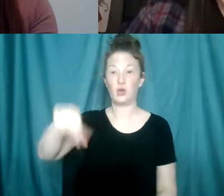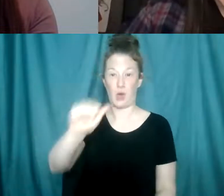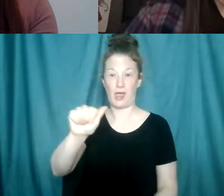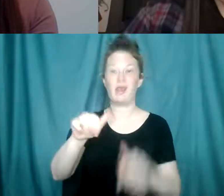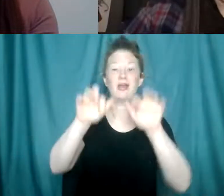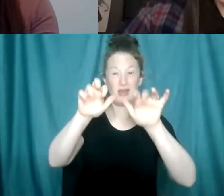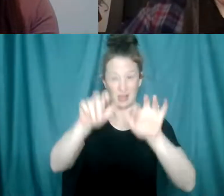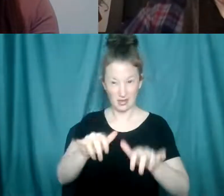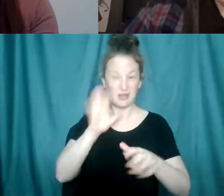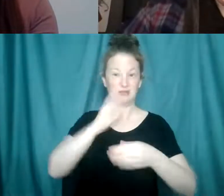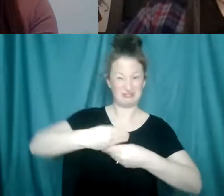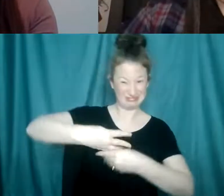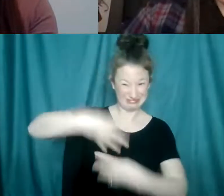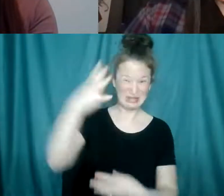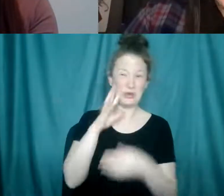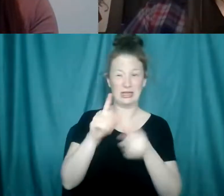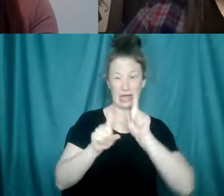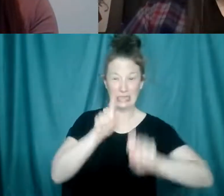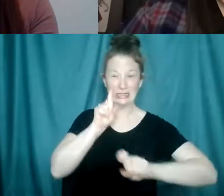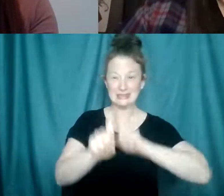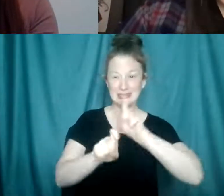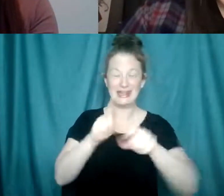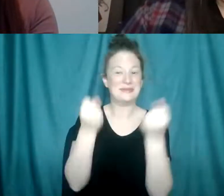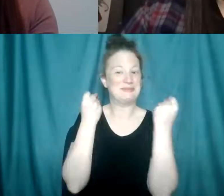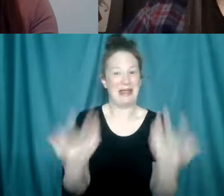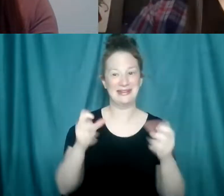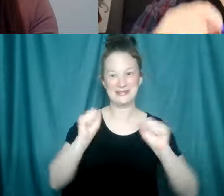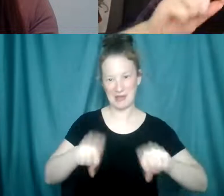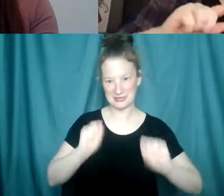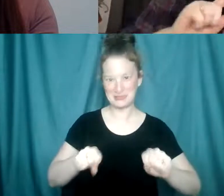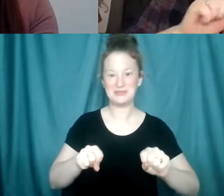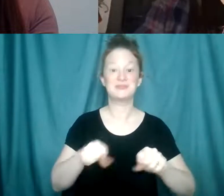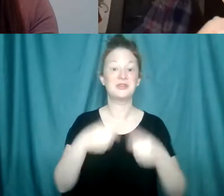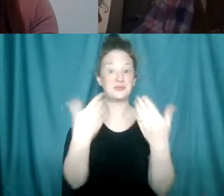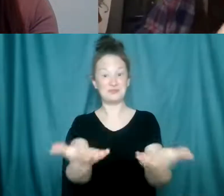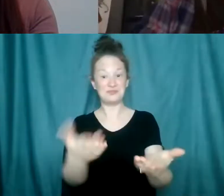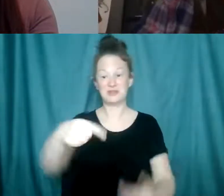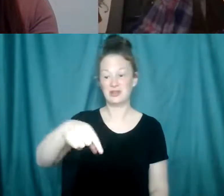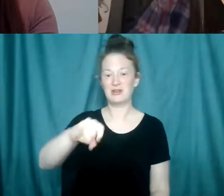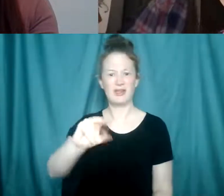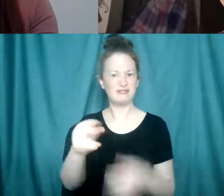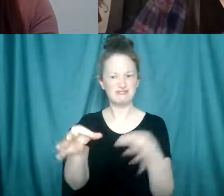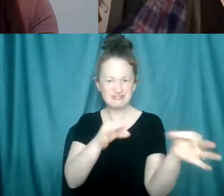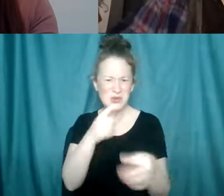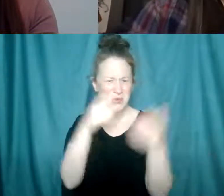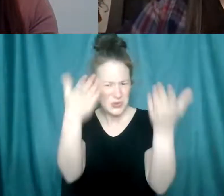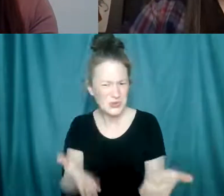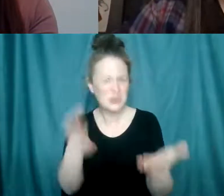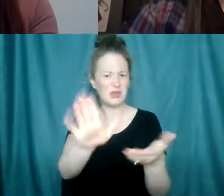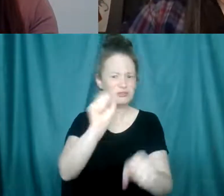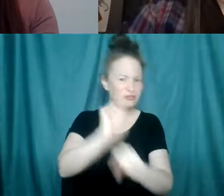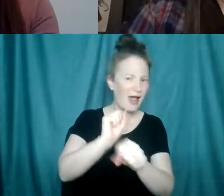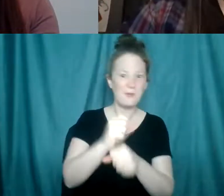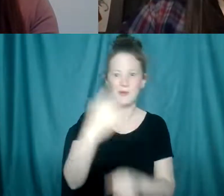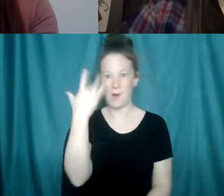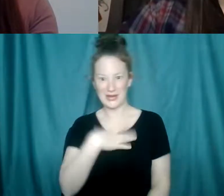can before our time is up. So with that, Qin, would you like to tell us who you are, what you do, and why you like it, and then give